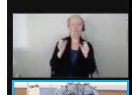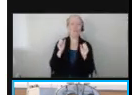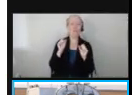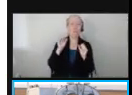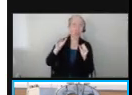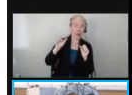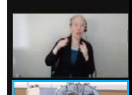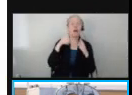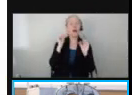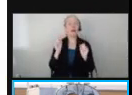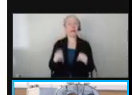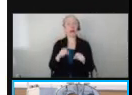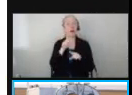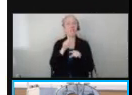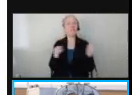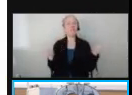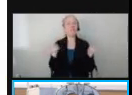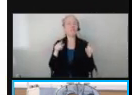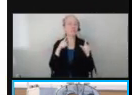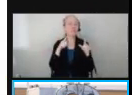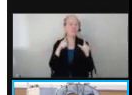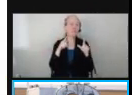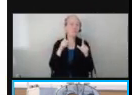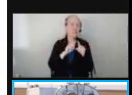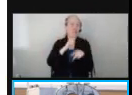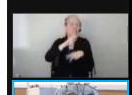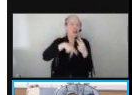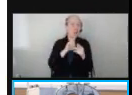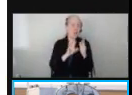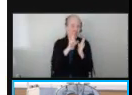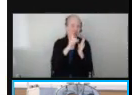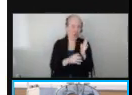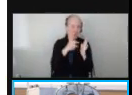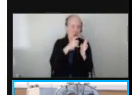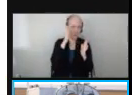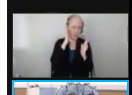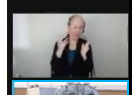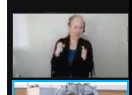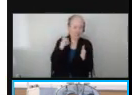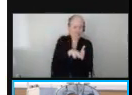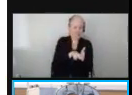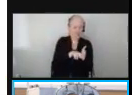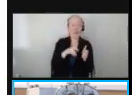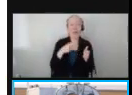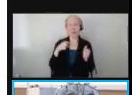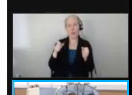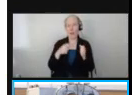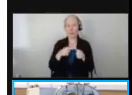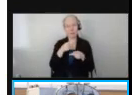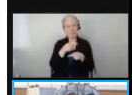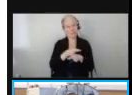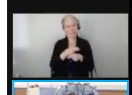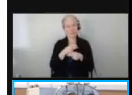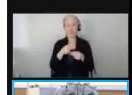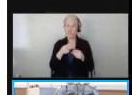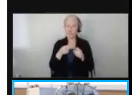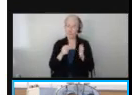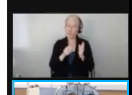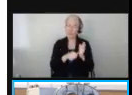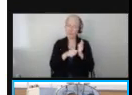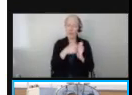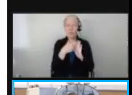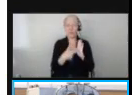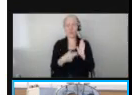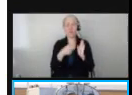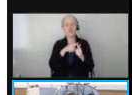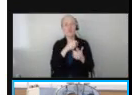to fly. And that's a challenge sometimes. We have to enforce those rules with the design teams. Sometimes the designer will